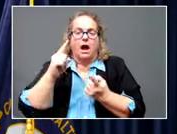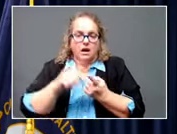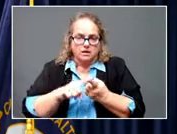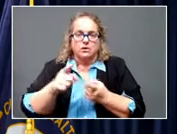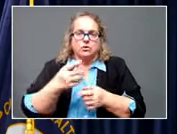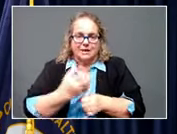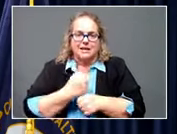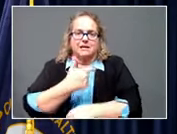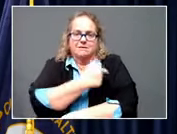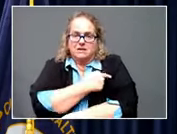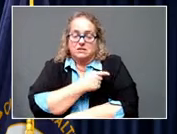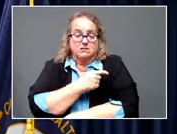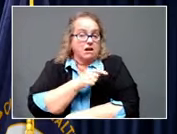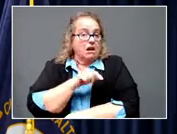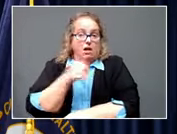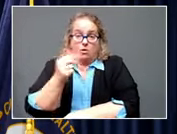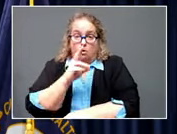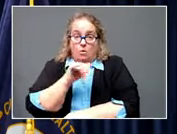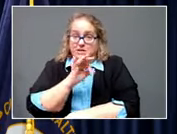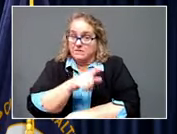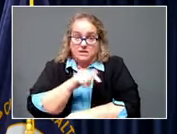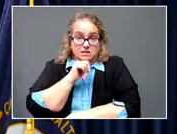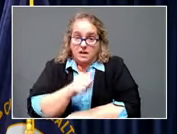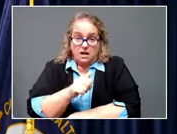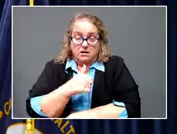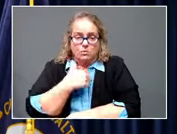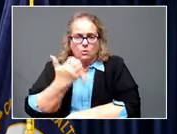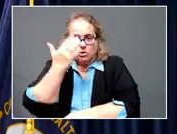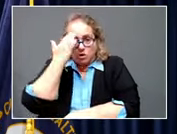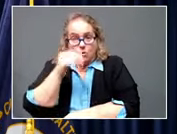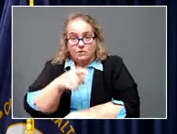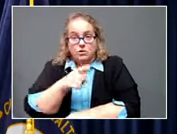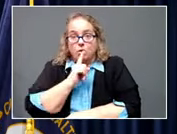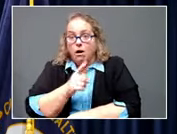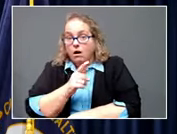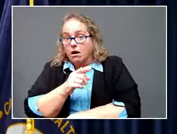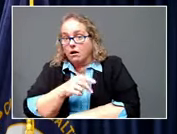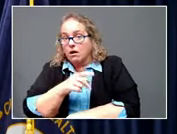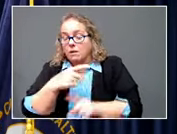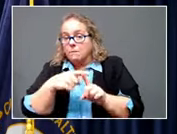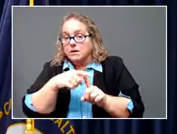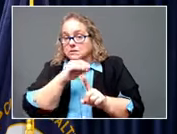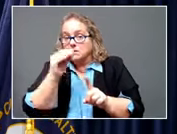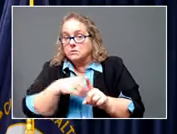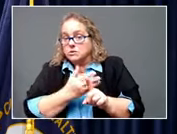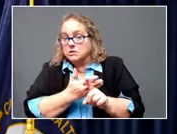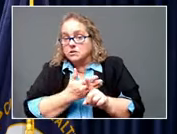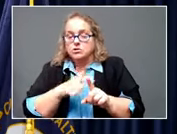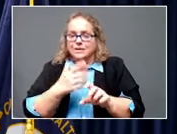they are not, we'd really like to know if they are positive to get them any medical help that they might